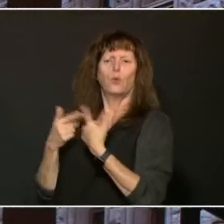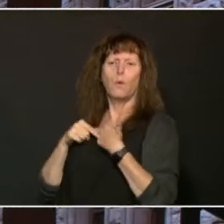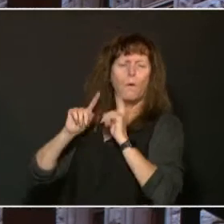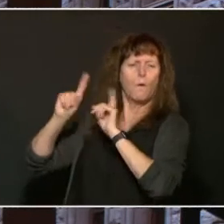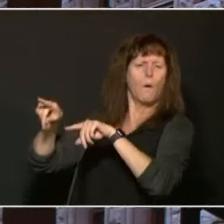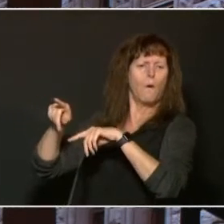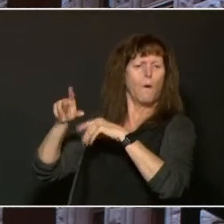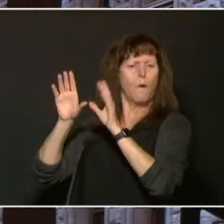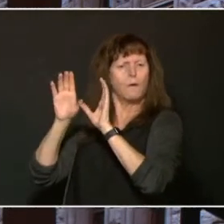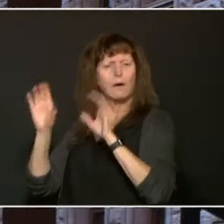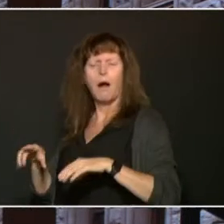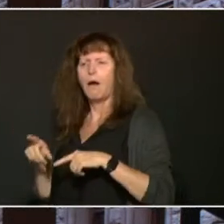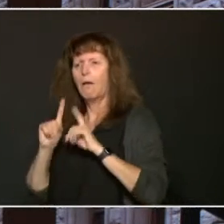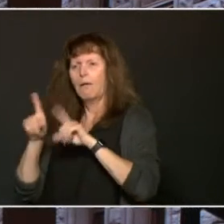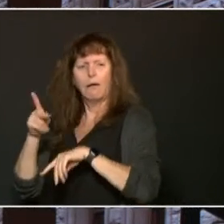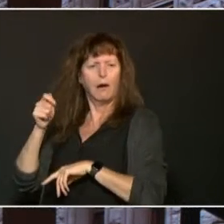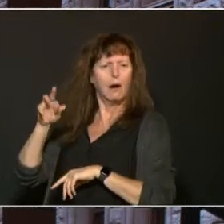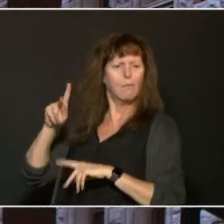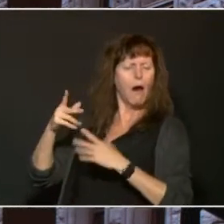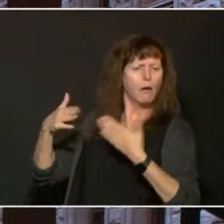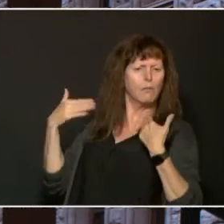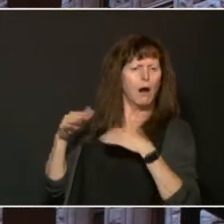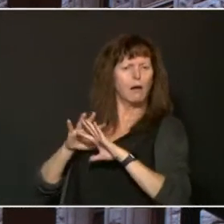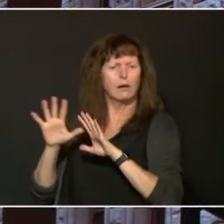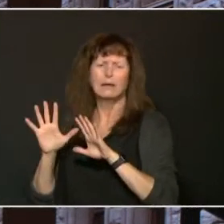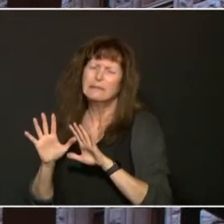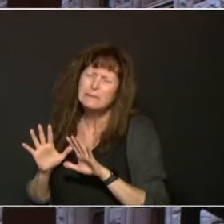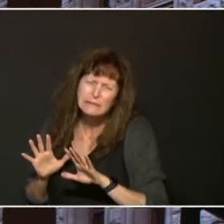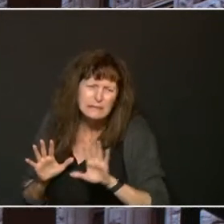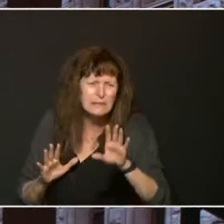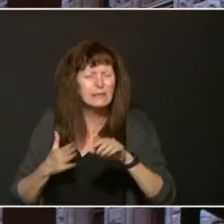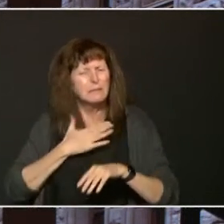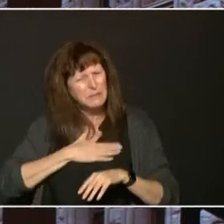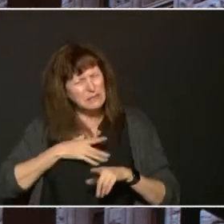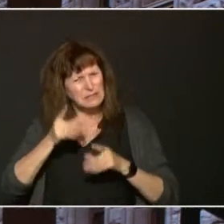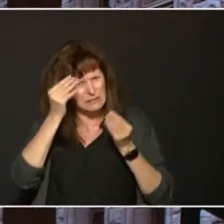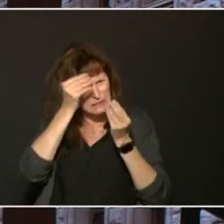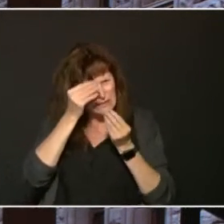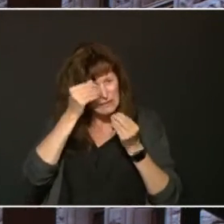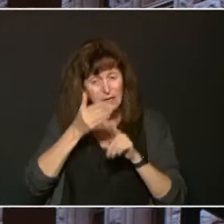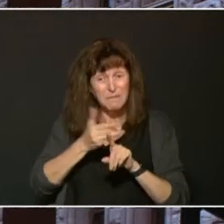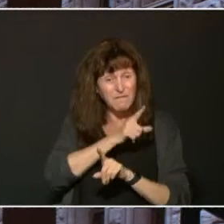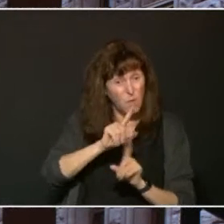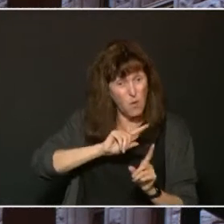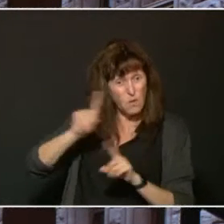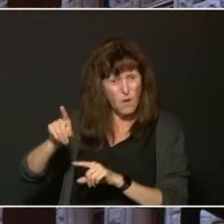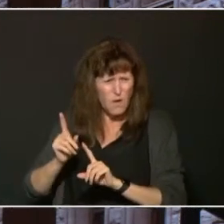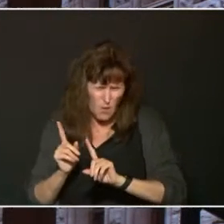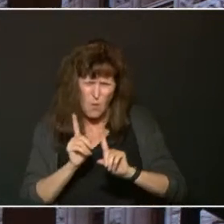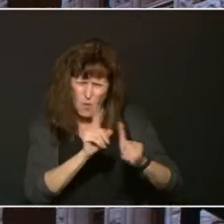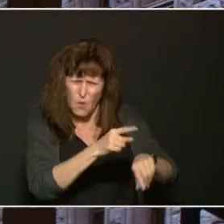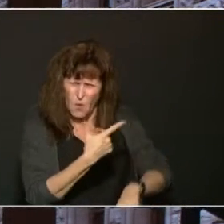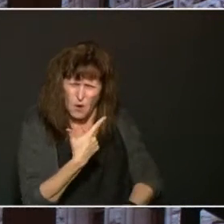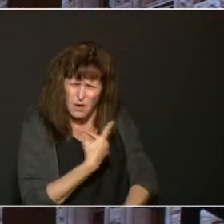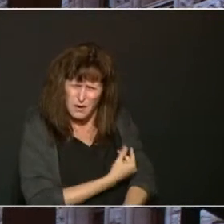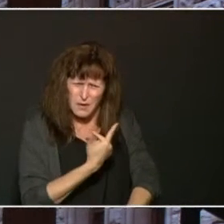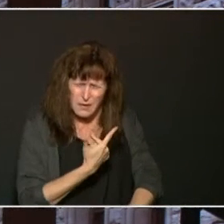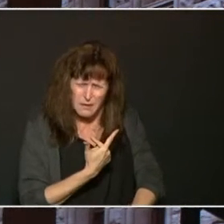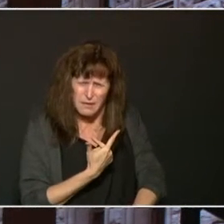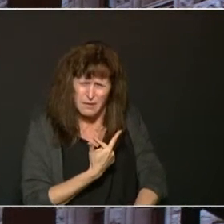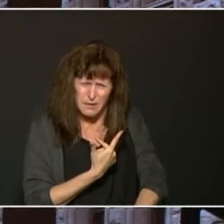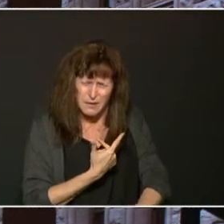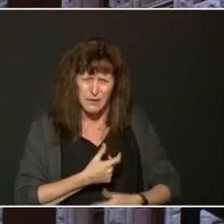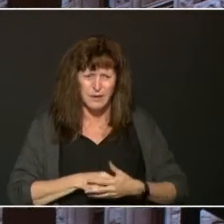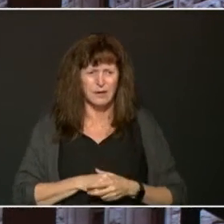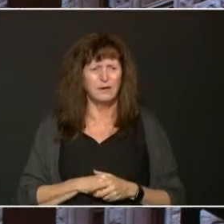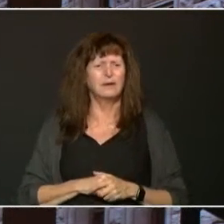but please consider getting immunized along the way or before you go. The immunization are very